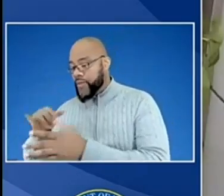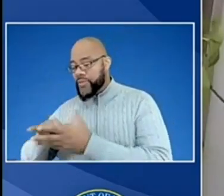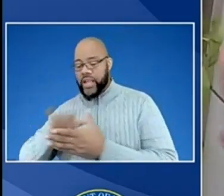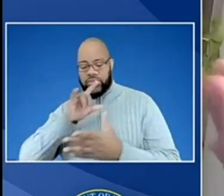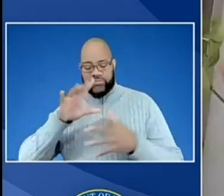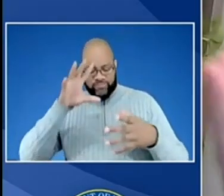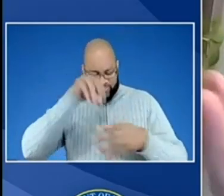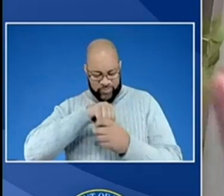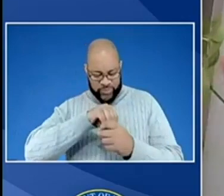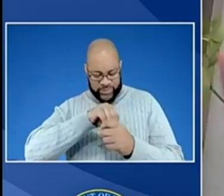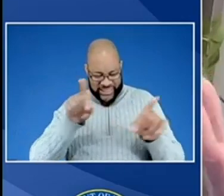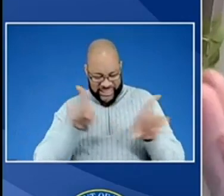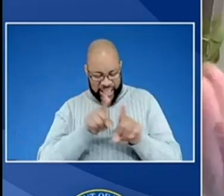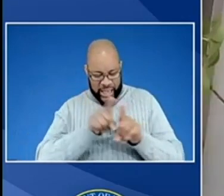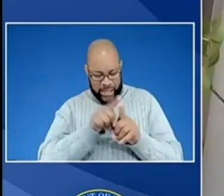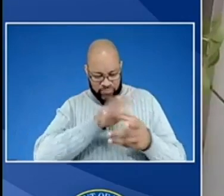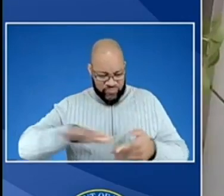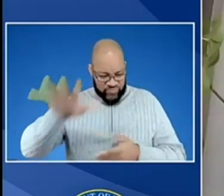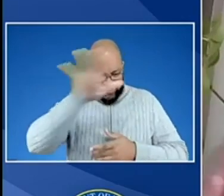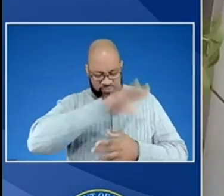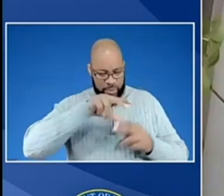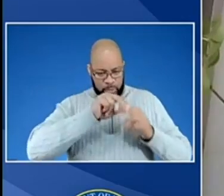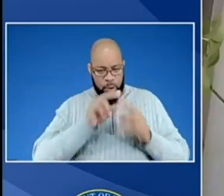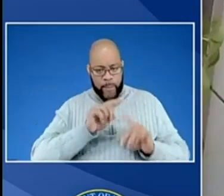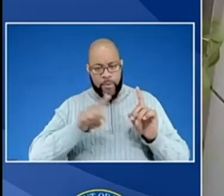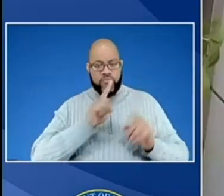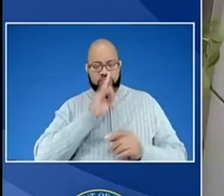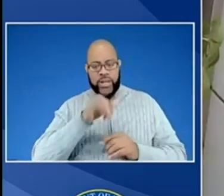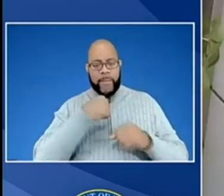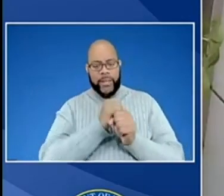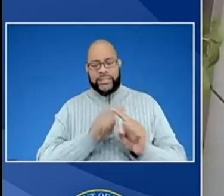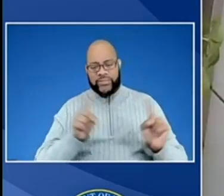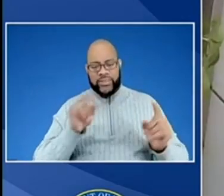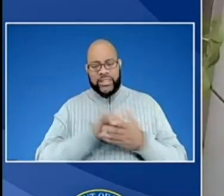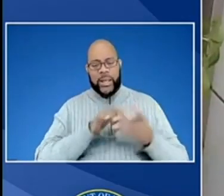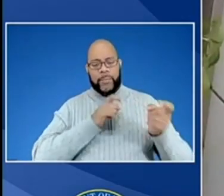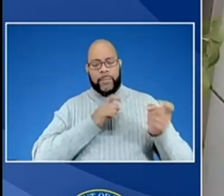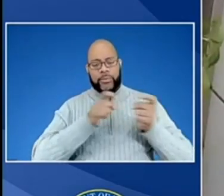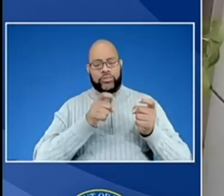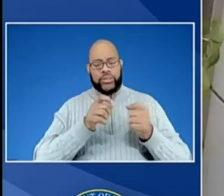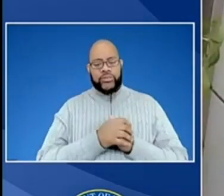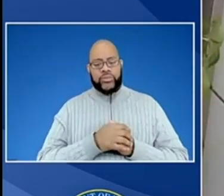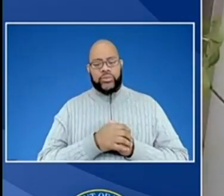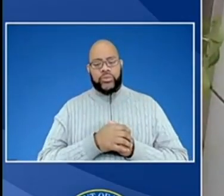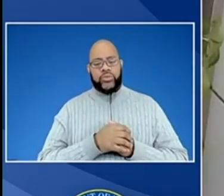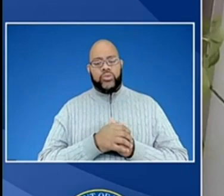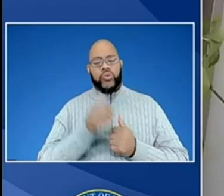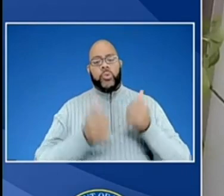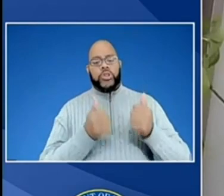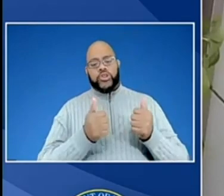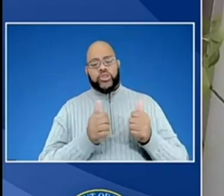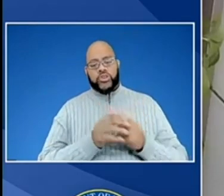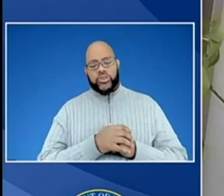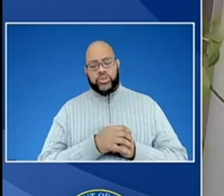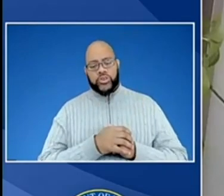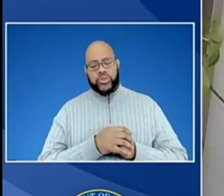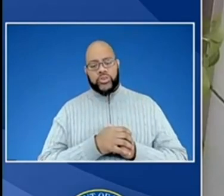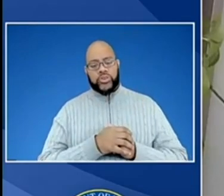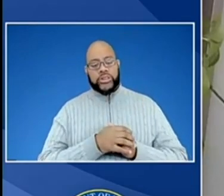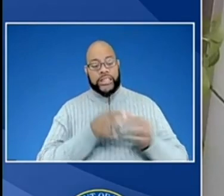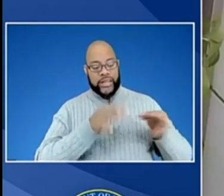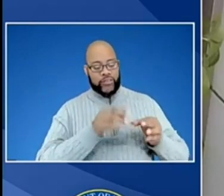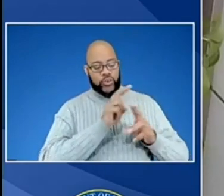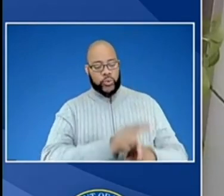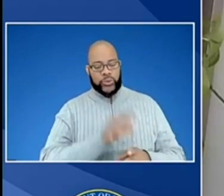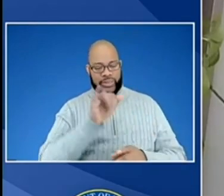the same rough universe of borrowers, but it really makes a difference in administrability which definition is used